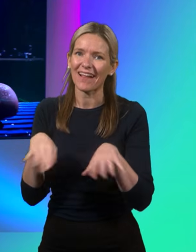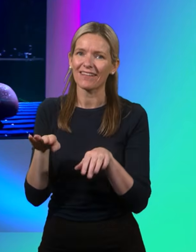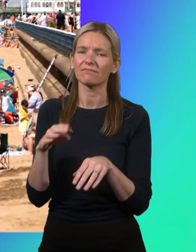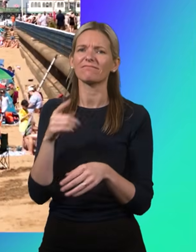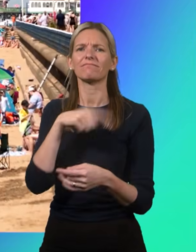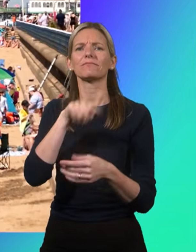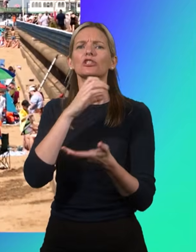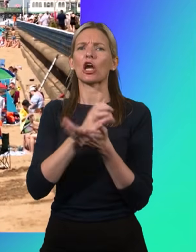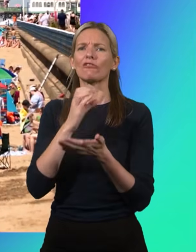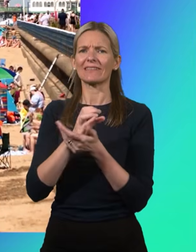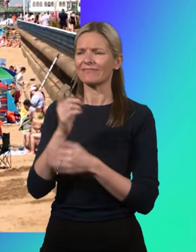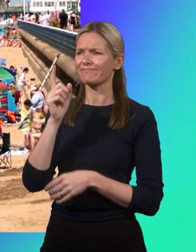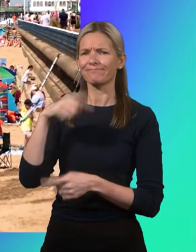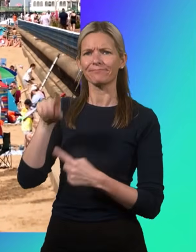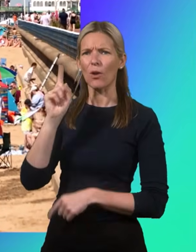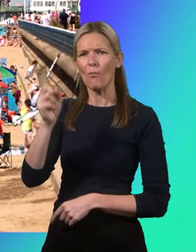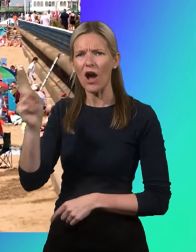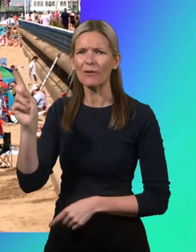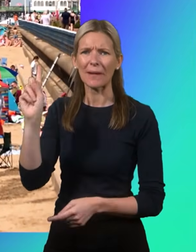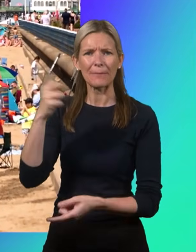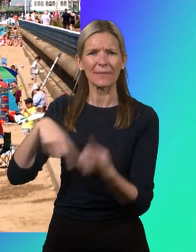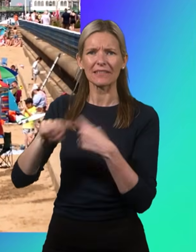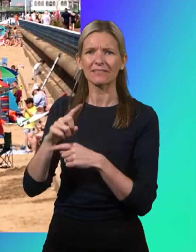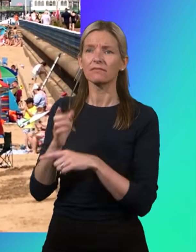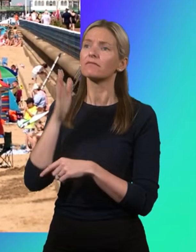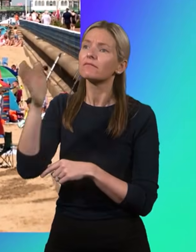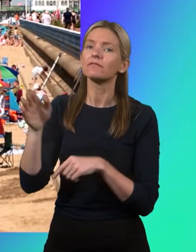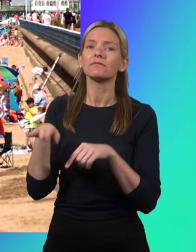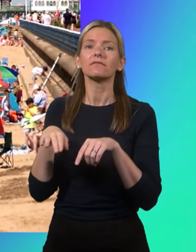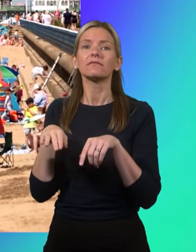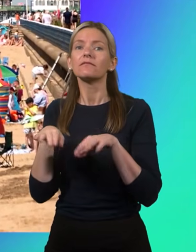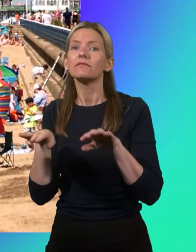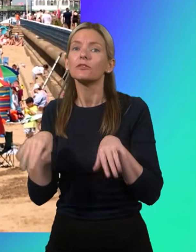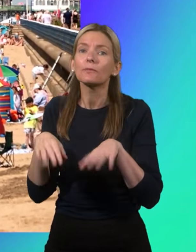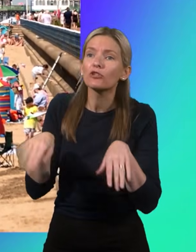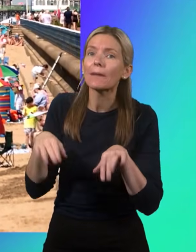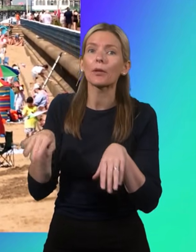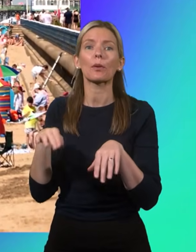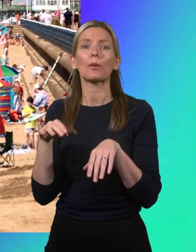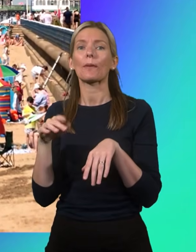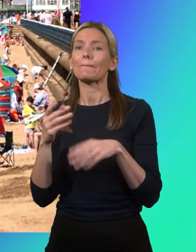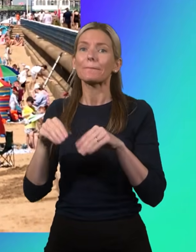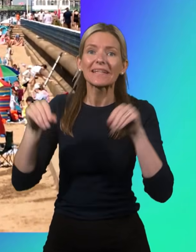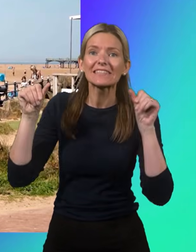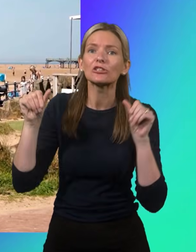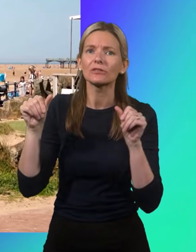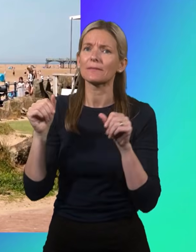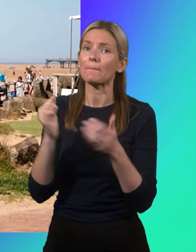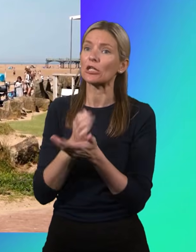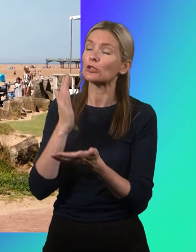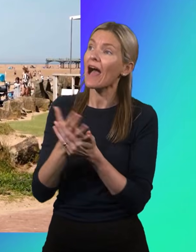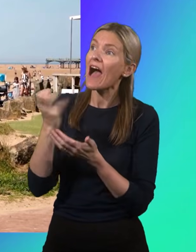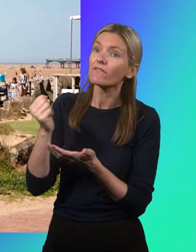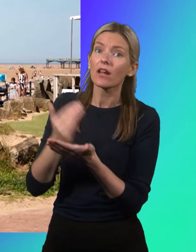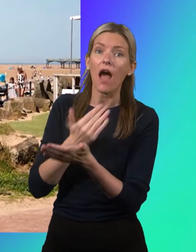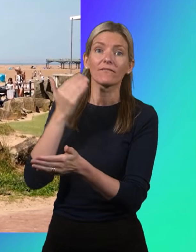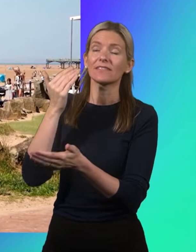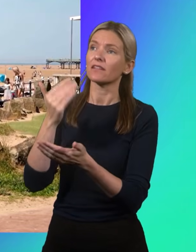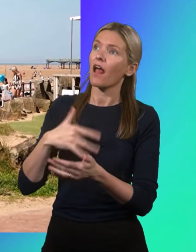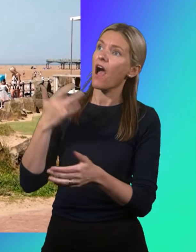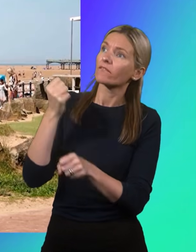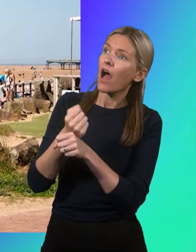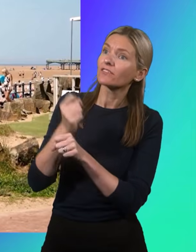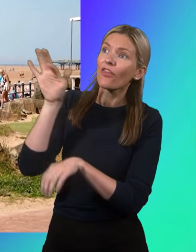But charities are warning people only to go for a dip at places like pools or beaches where there is a lifeguard